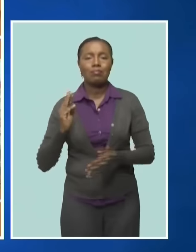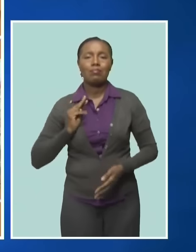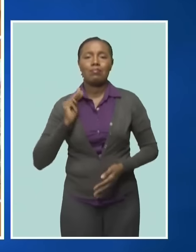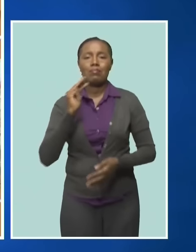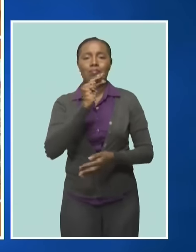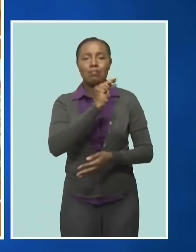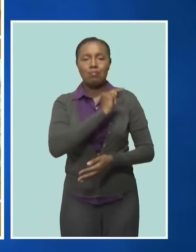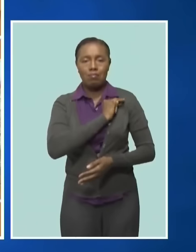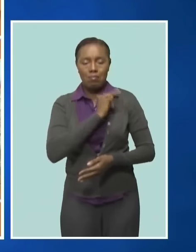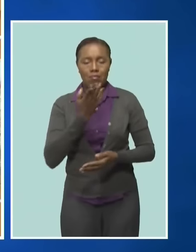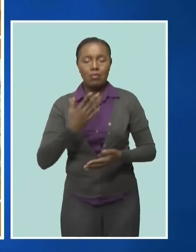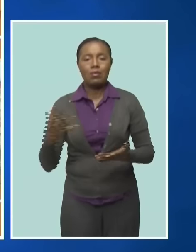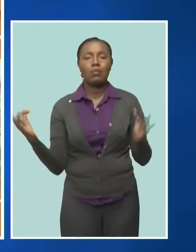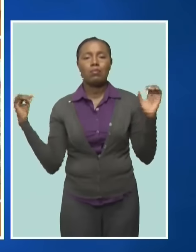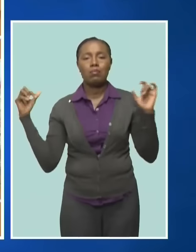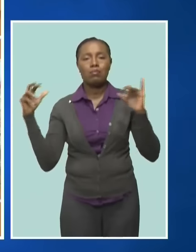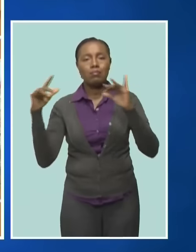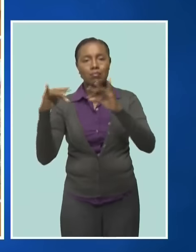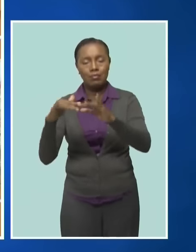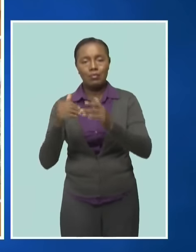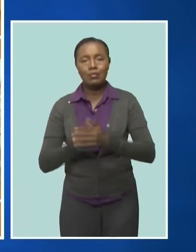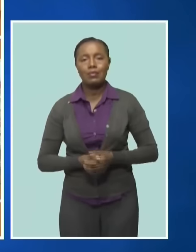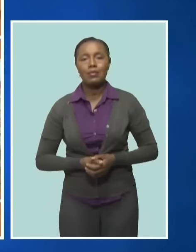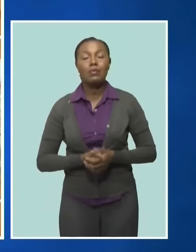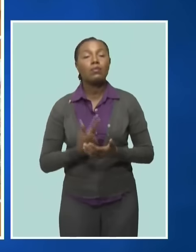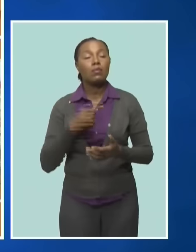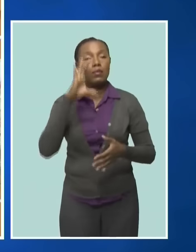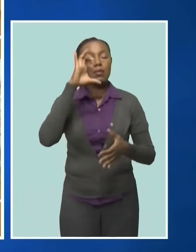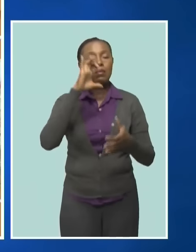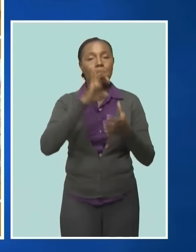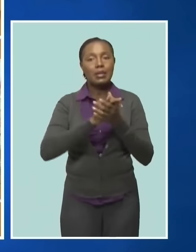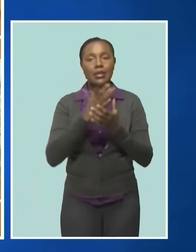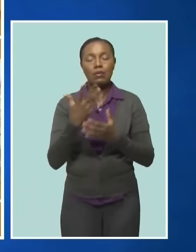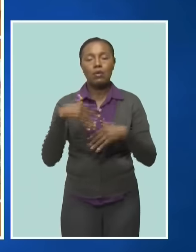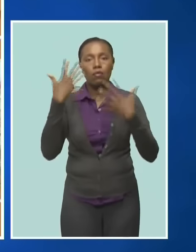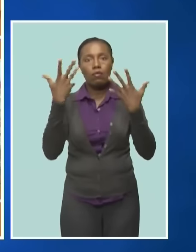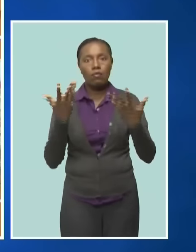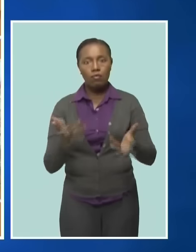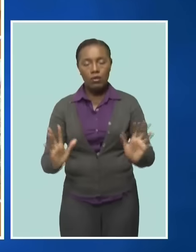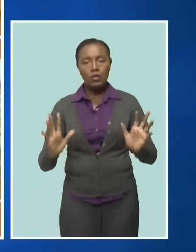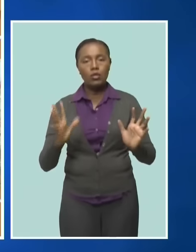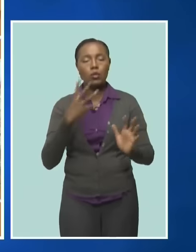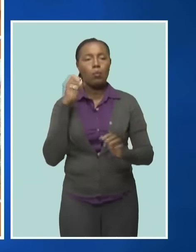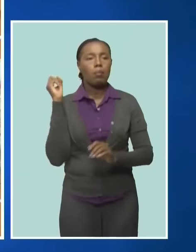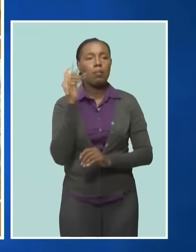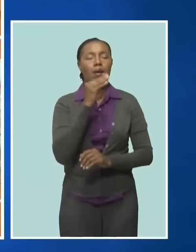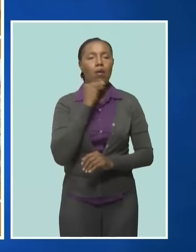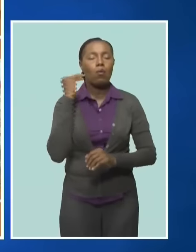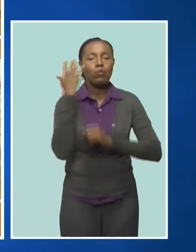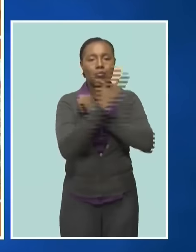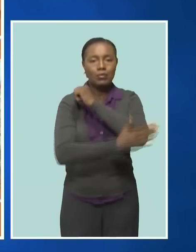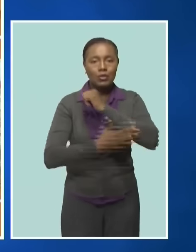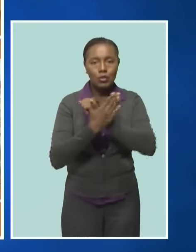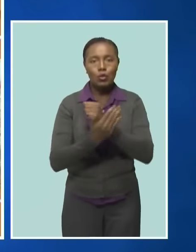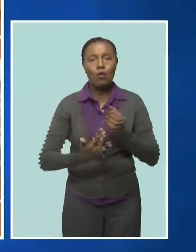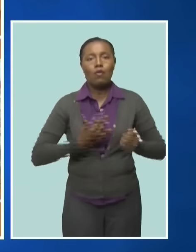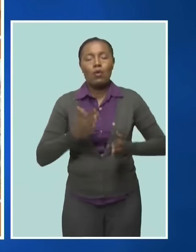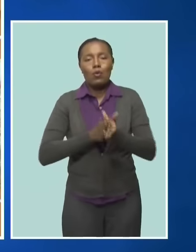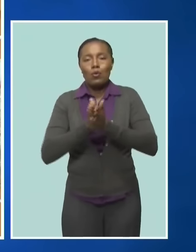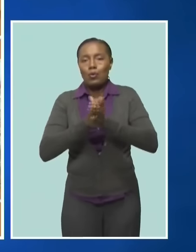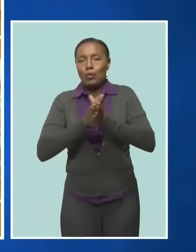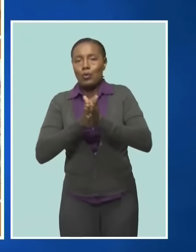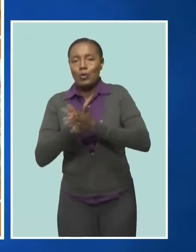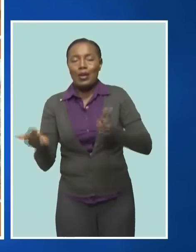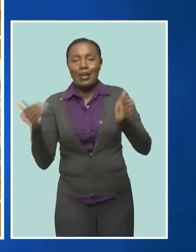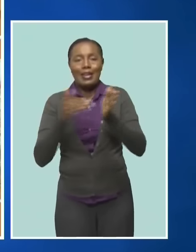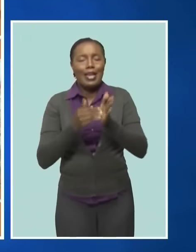be attending. And we believe that you will leave Barbados rejuvenated and in